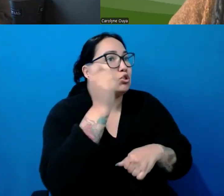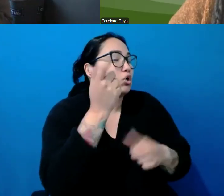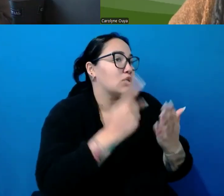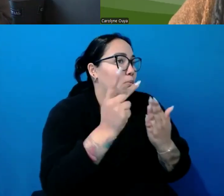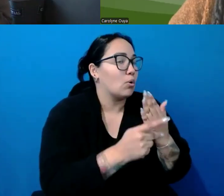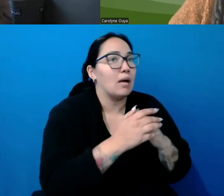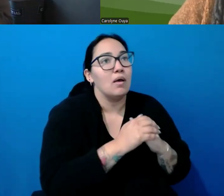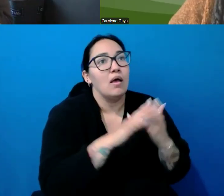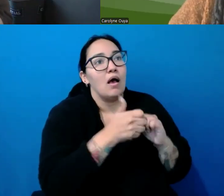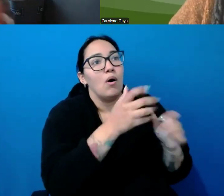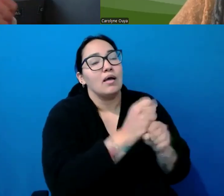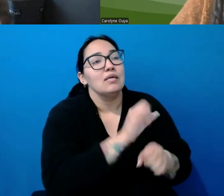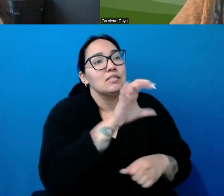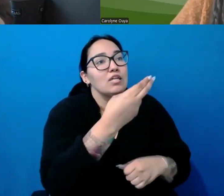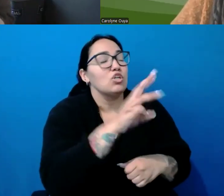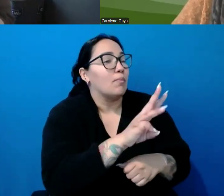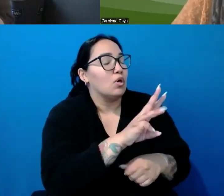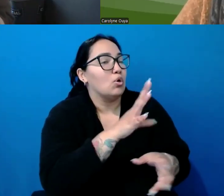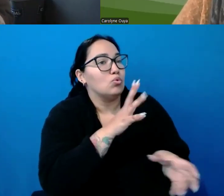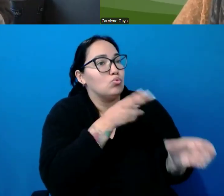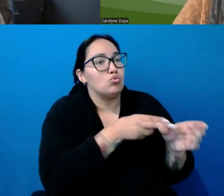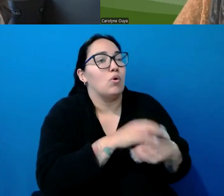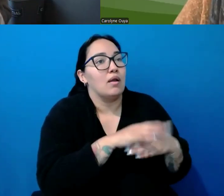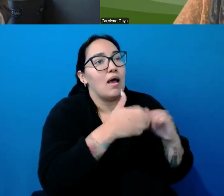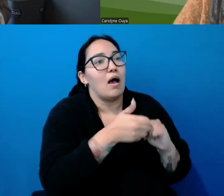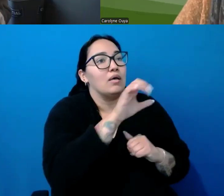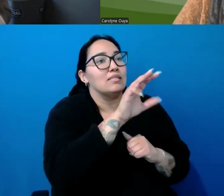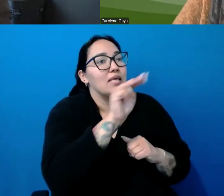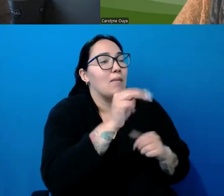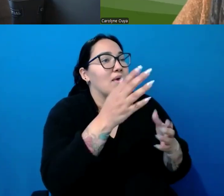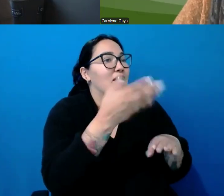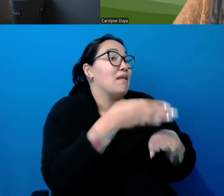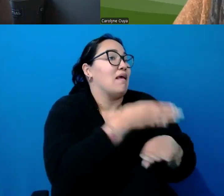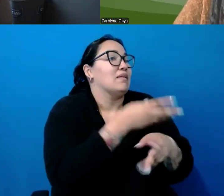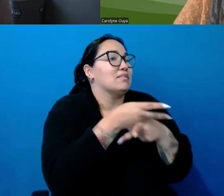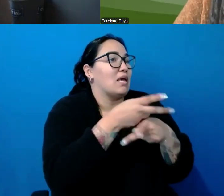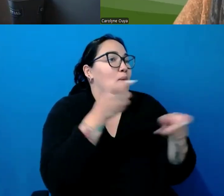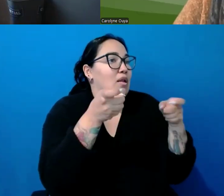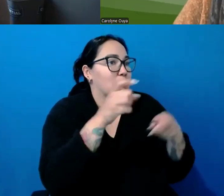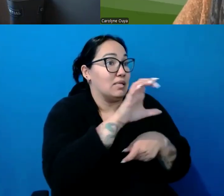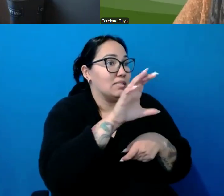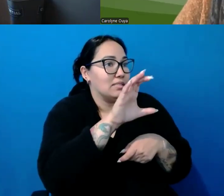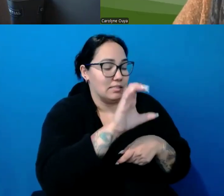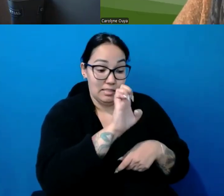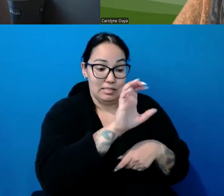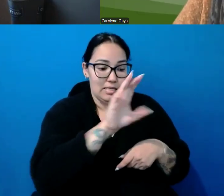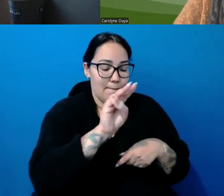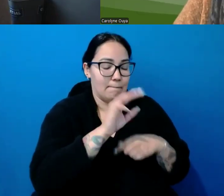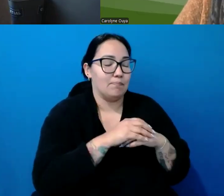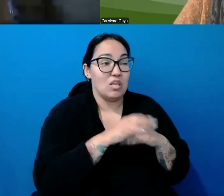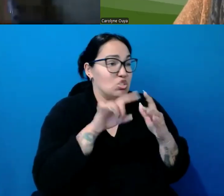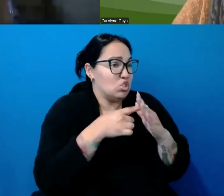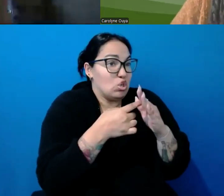got the CHWs on board. Here's how I did ECM, enhanced care management, and just start somewhere.